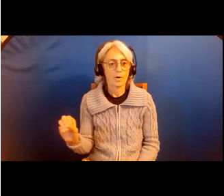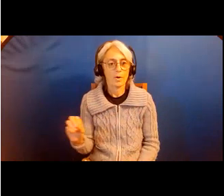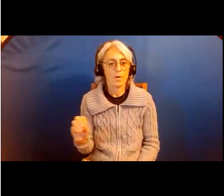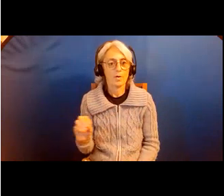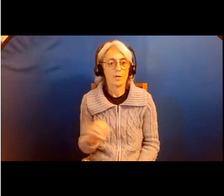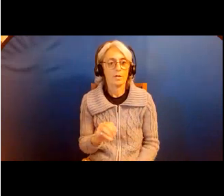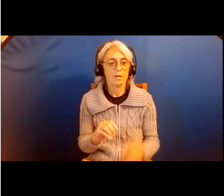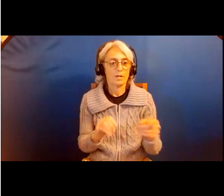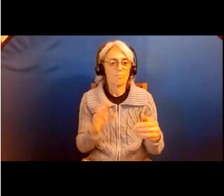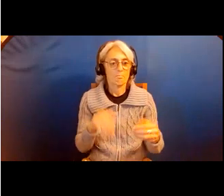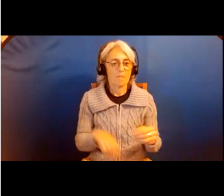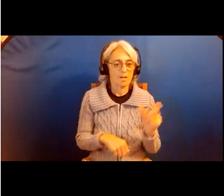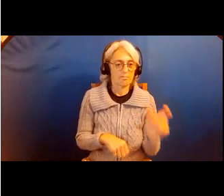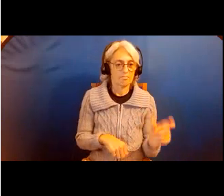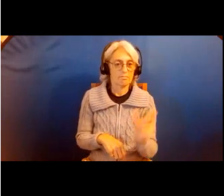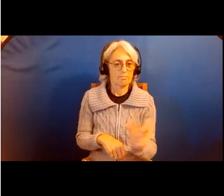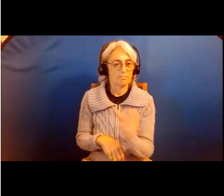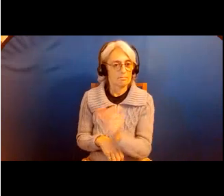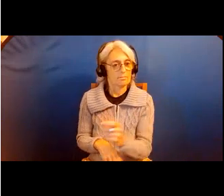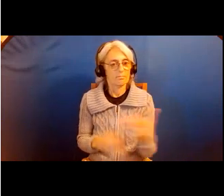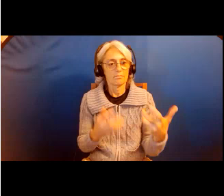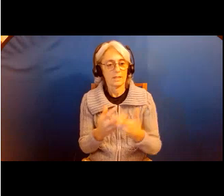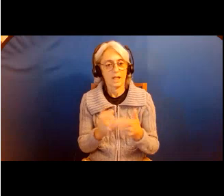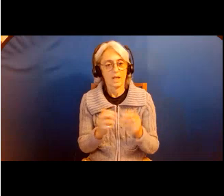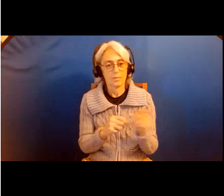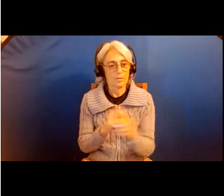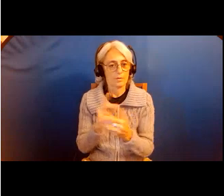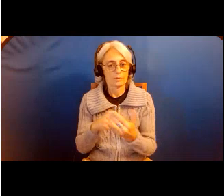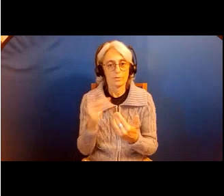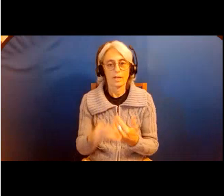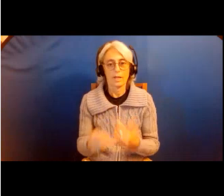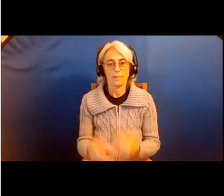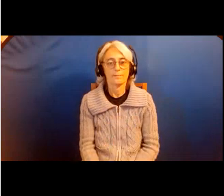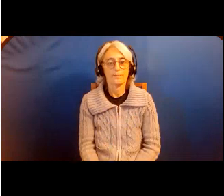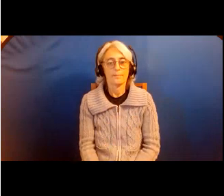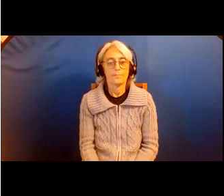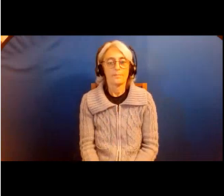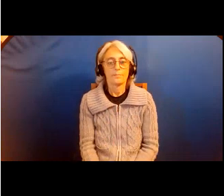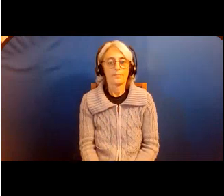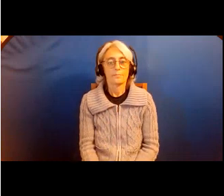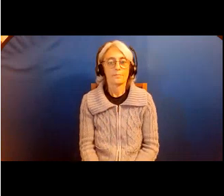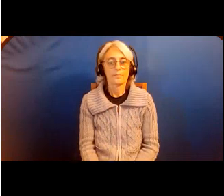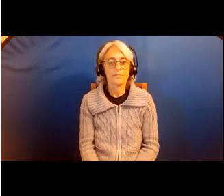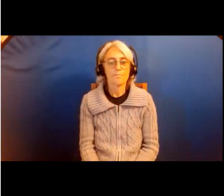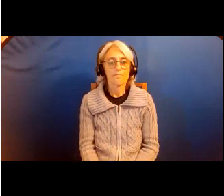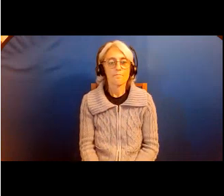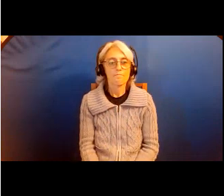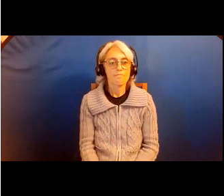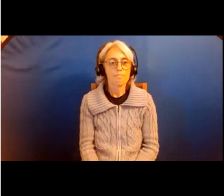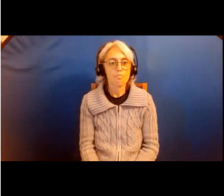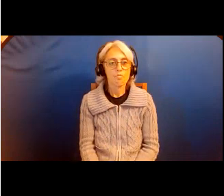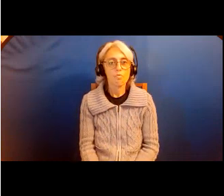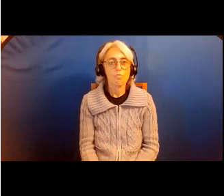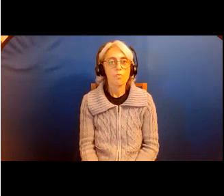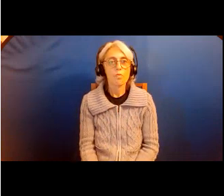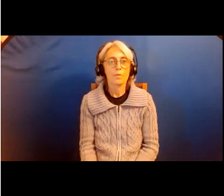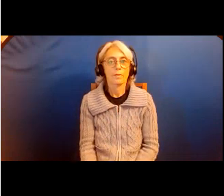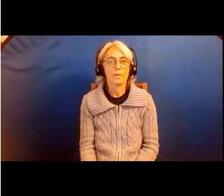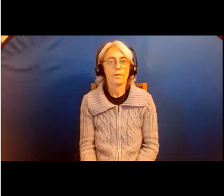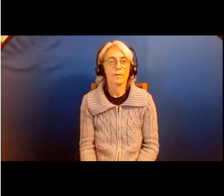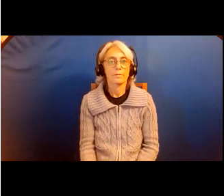Strategic Plan, the California Air Resources Board Scoping Plan, and addresses the needs of